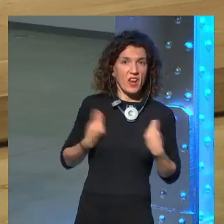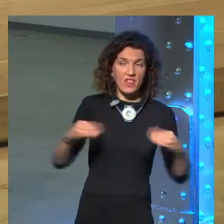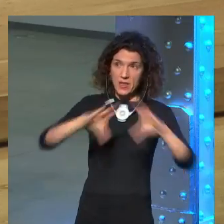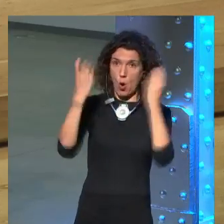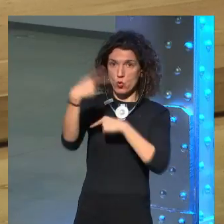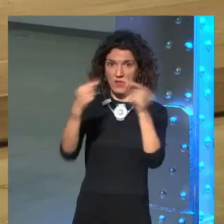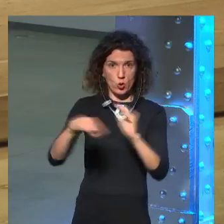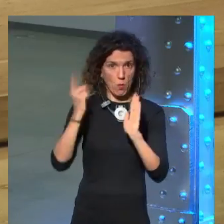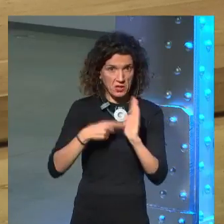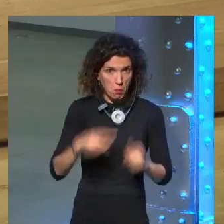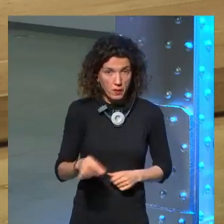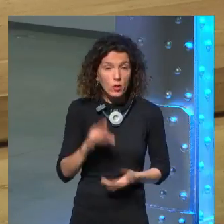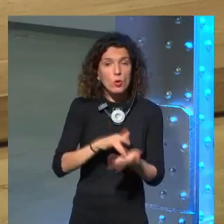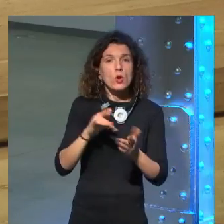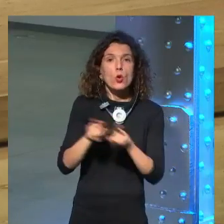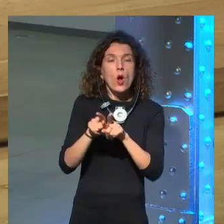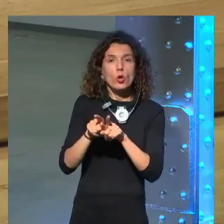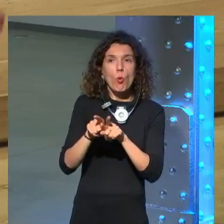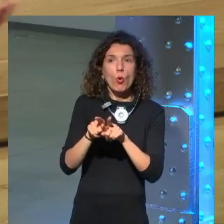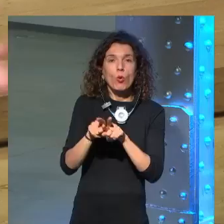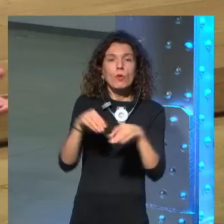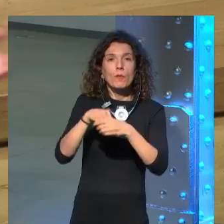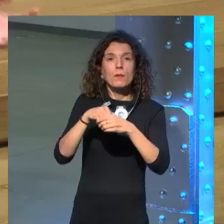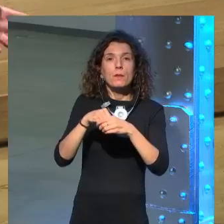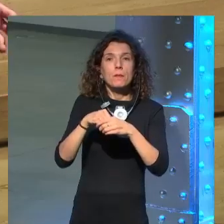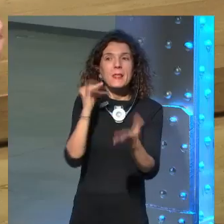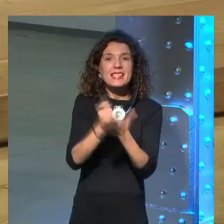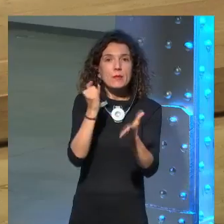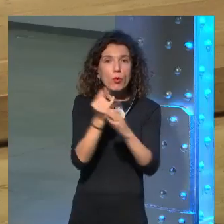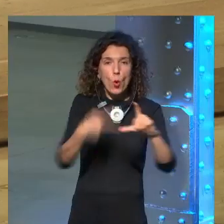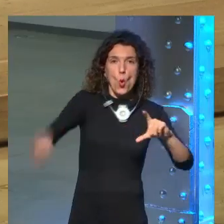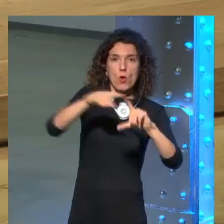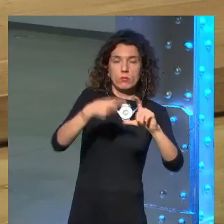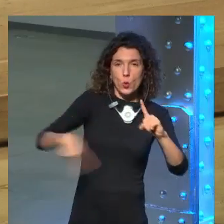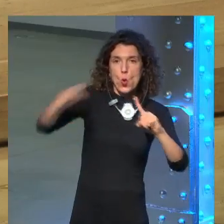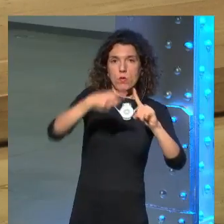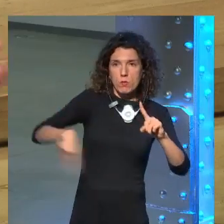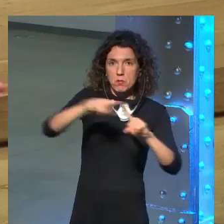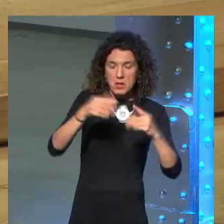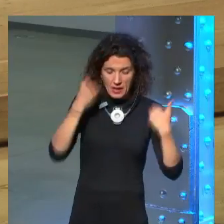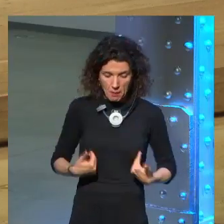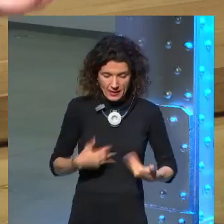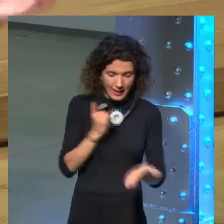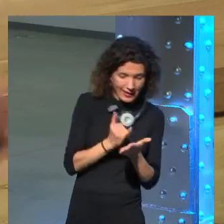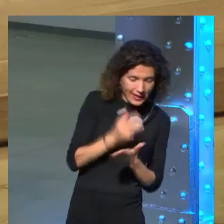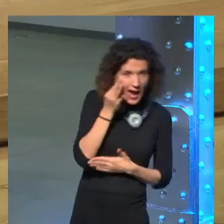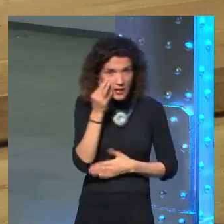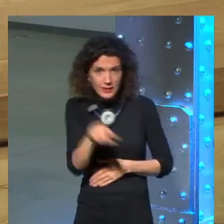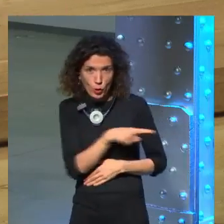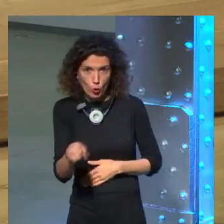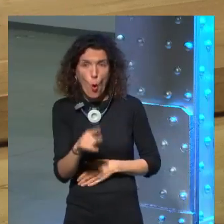would be trapped into this simulation and would never know that we are simulated, and would never know what's